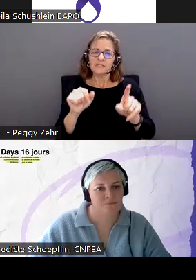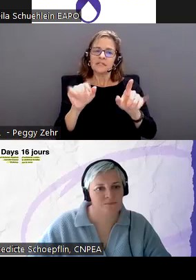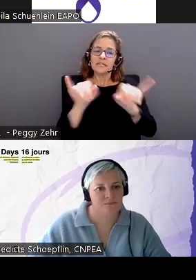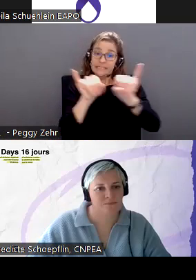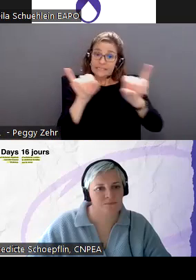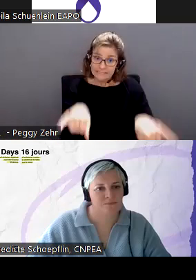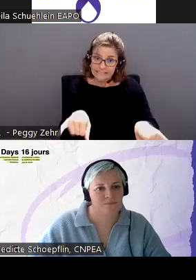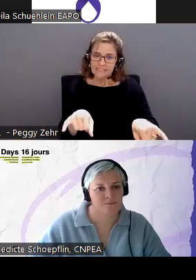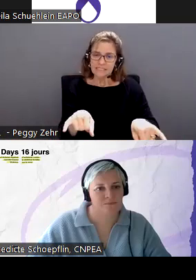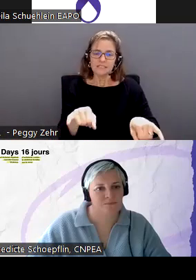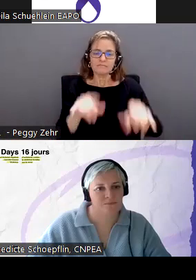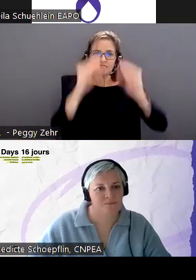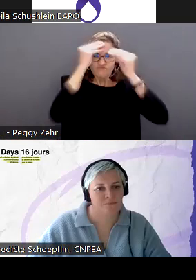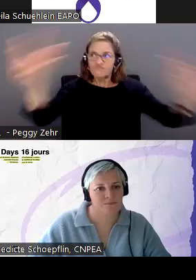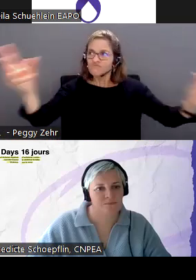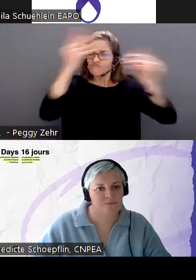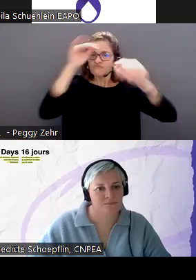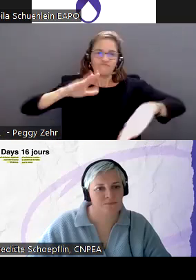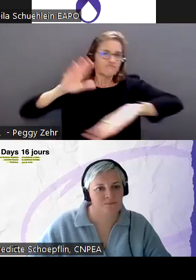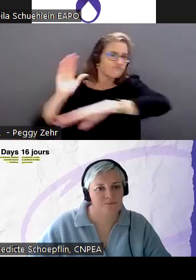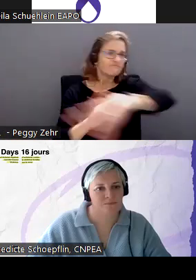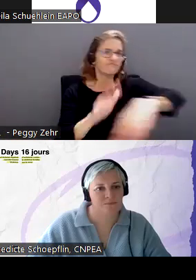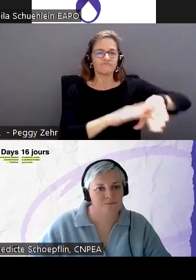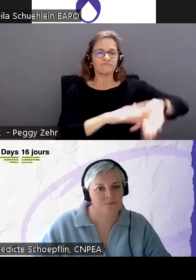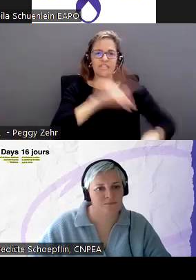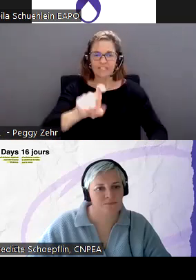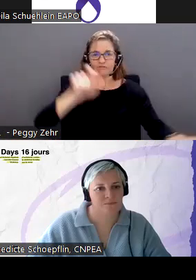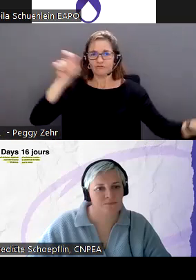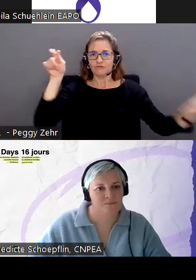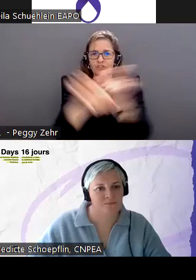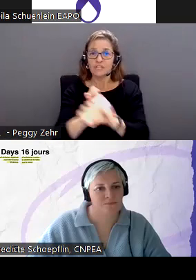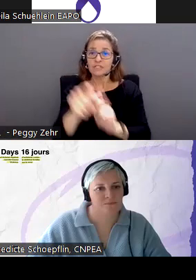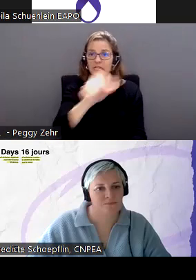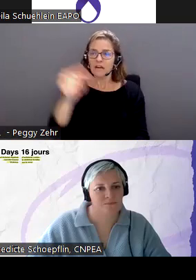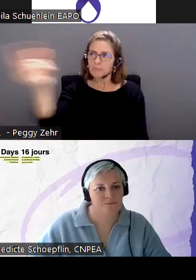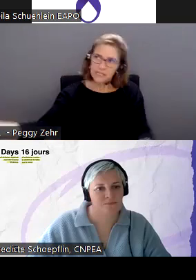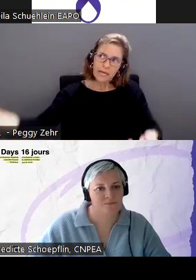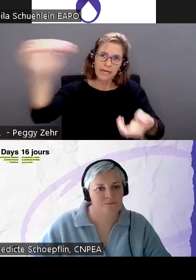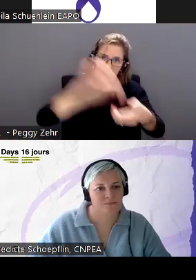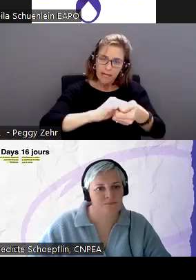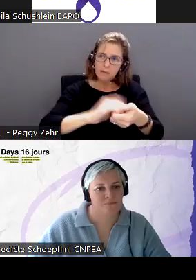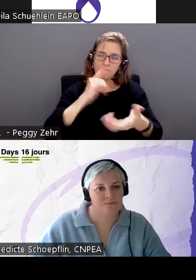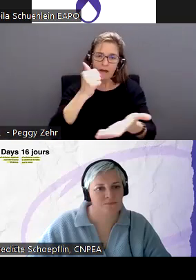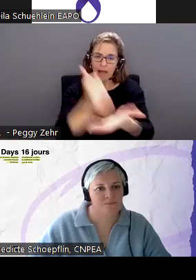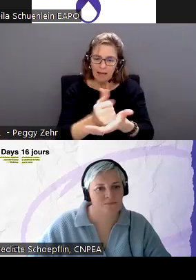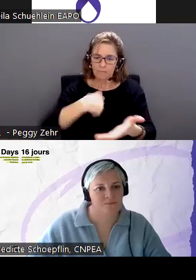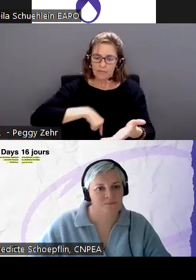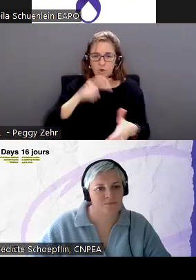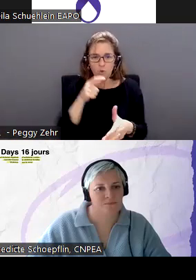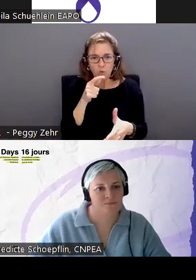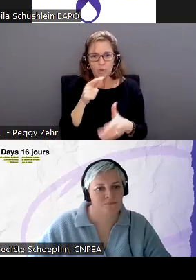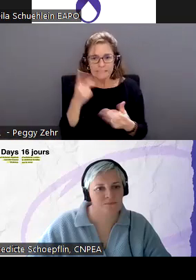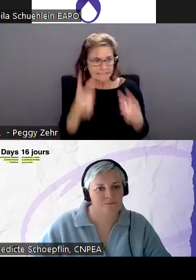calling for significant change, calling government to the table as partners to work with us, to help us